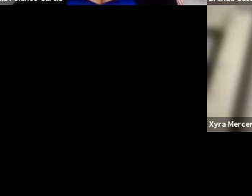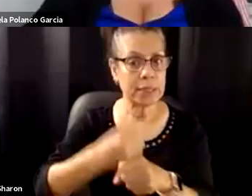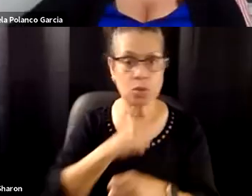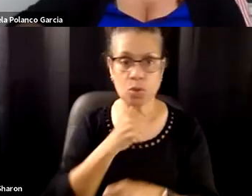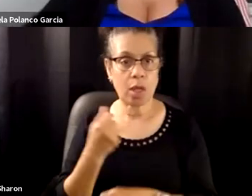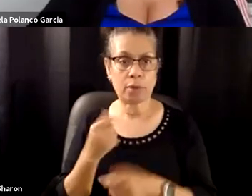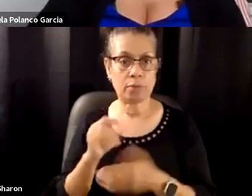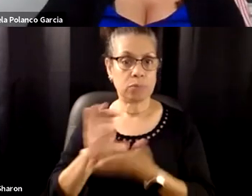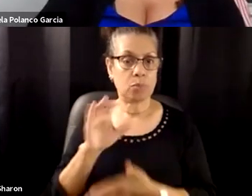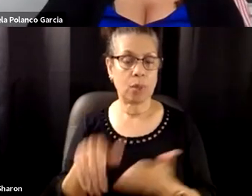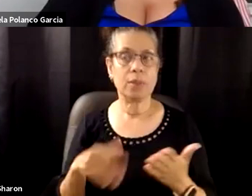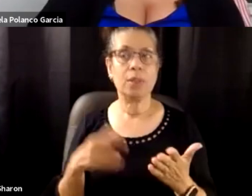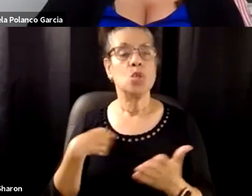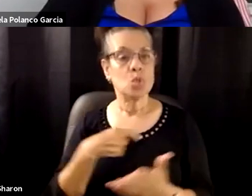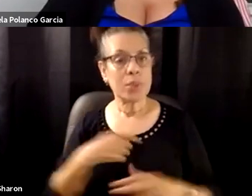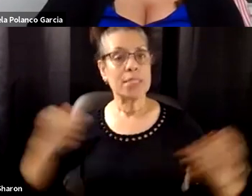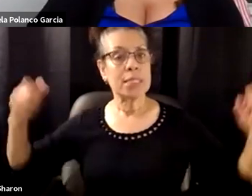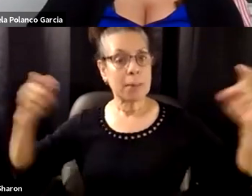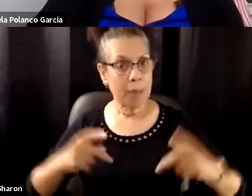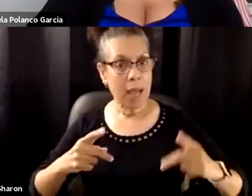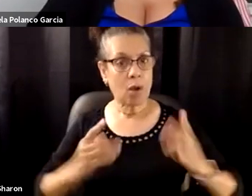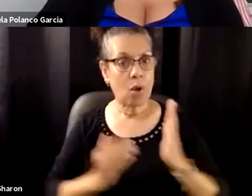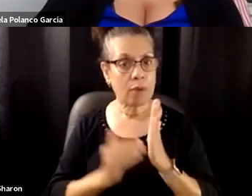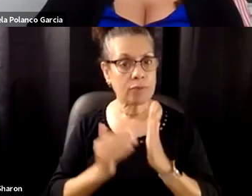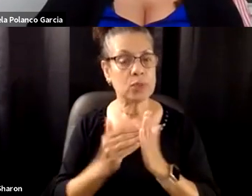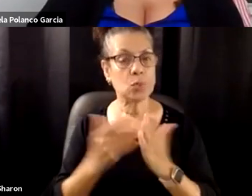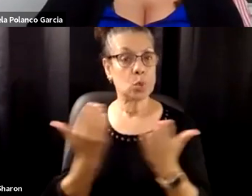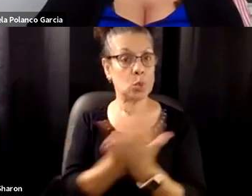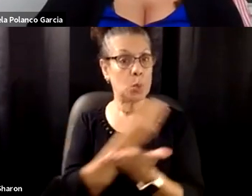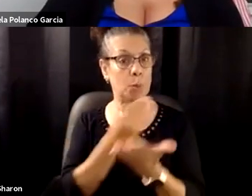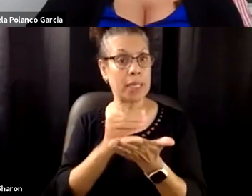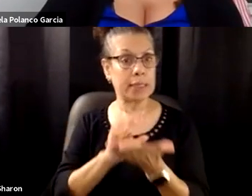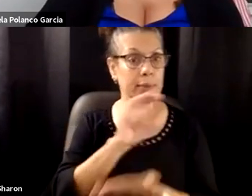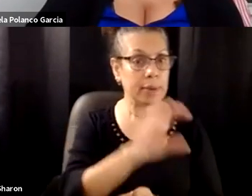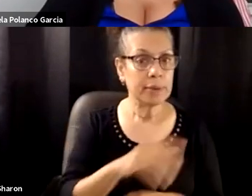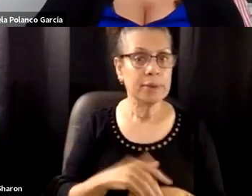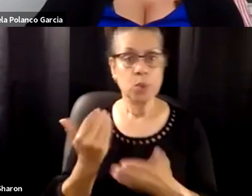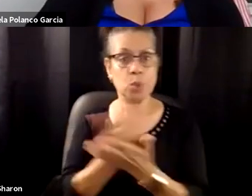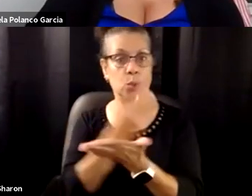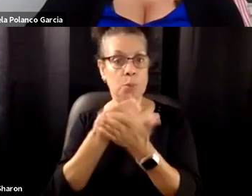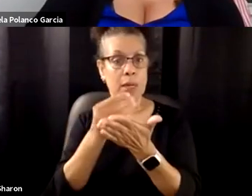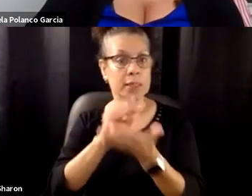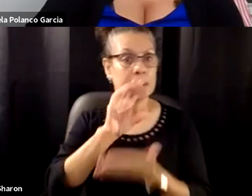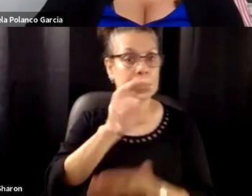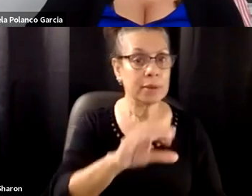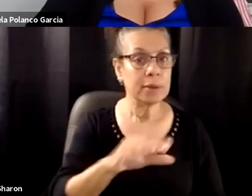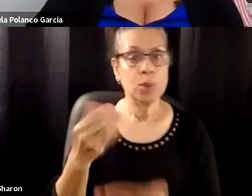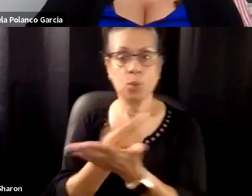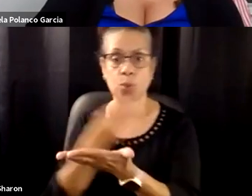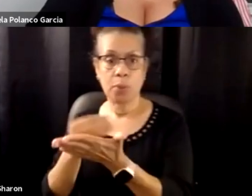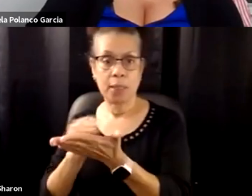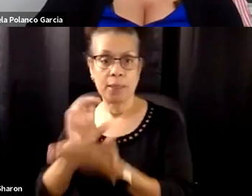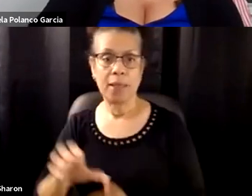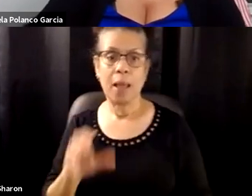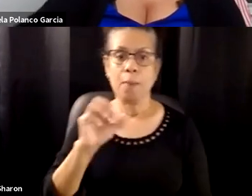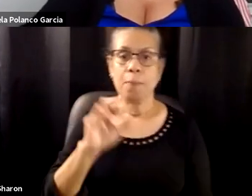we need to continue to come back to the committee when we expend new funding and i have mr cooter here